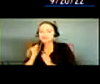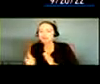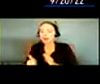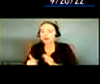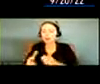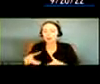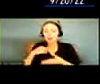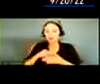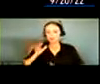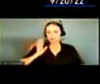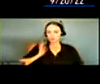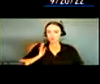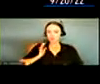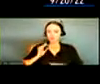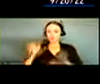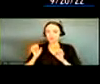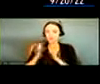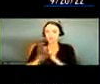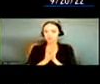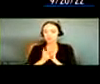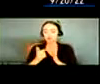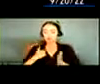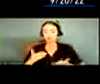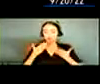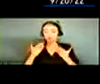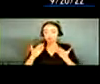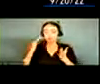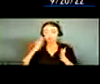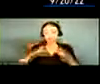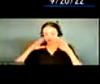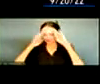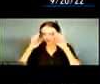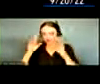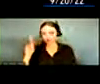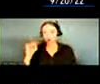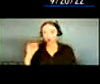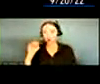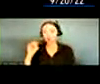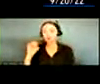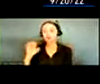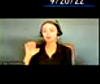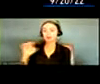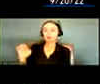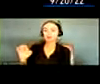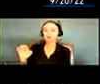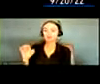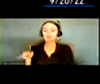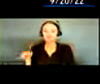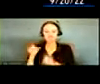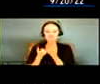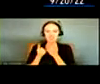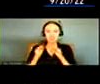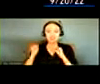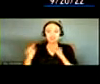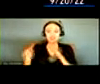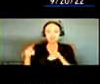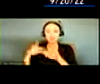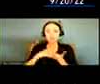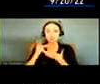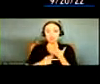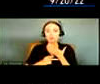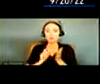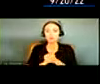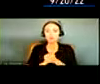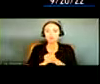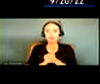emergency legislation. They were brought to my attention by DOEE, the agency that's implementing the program. They don't